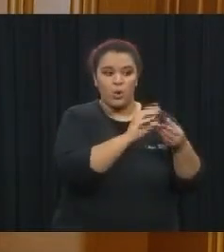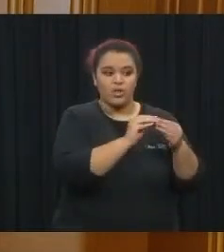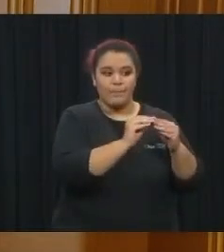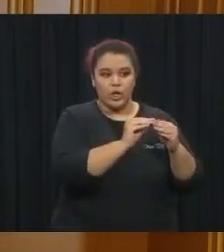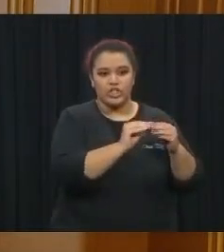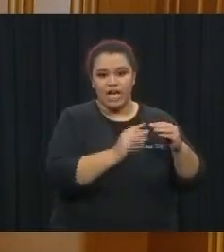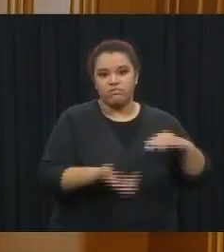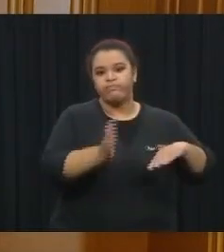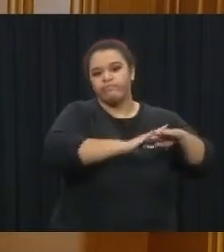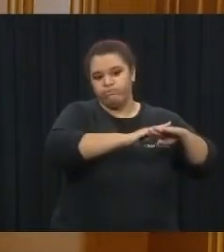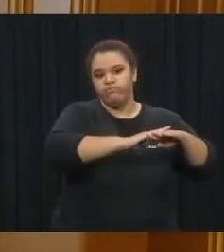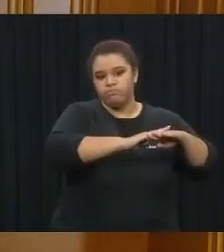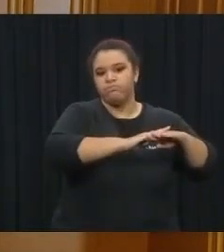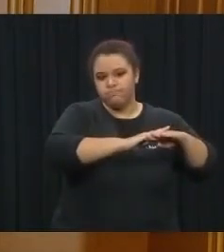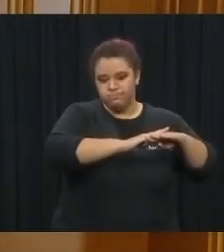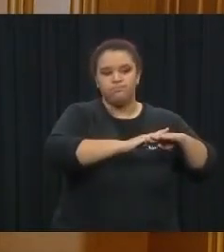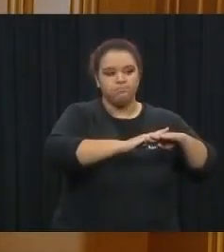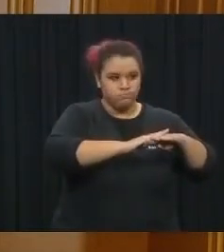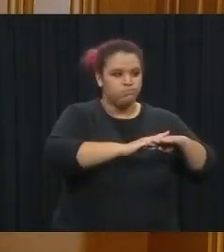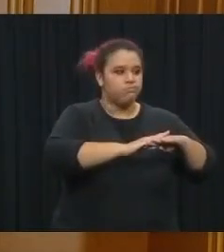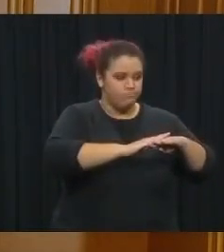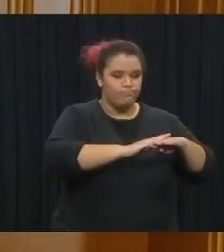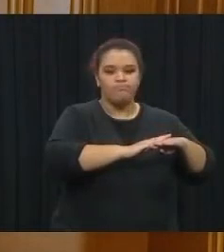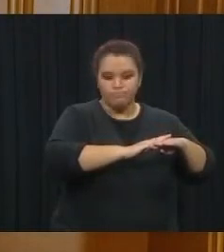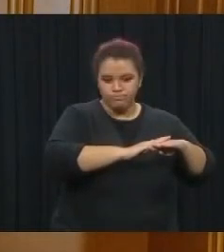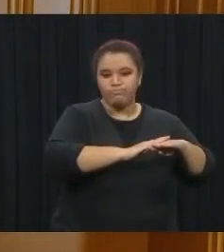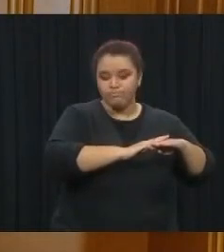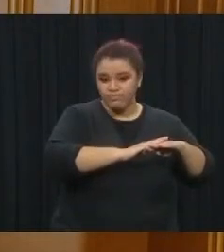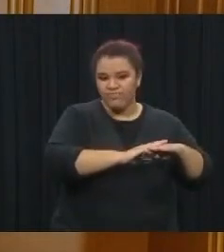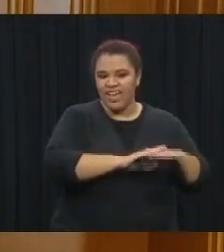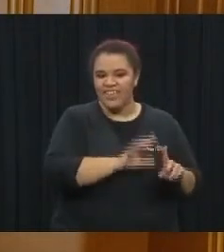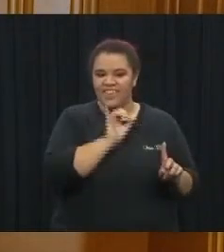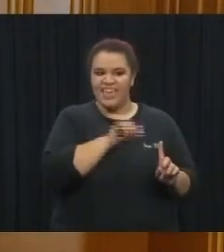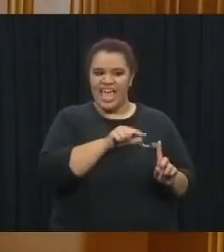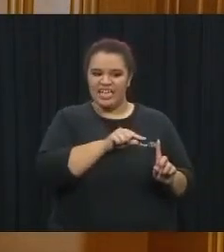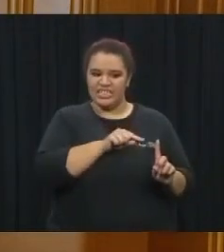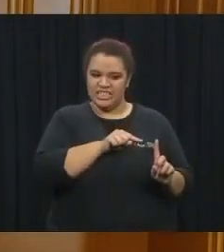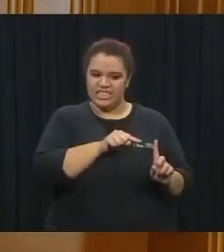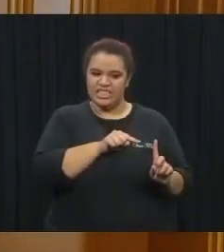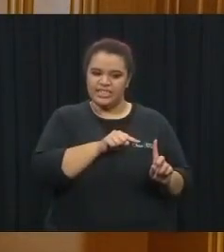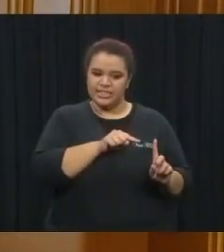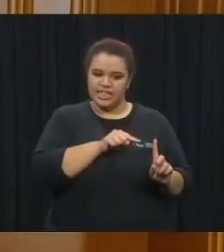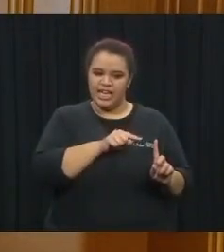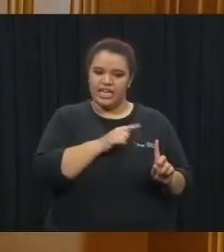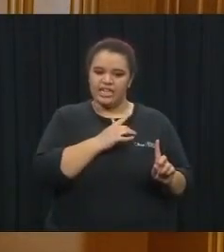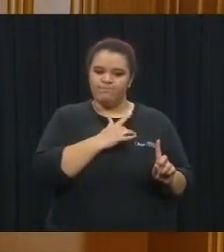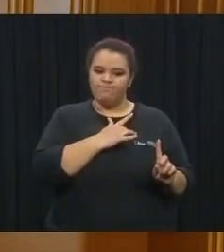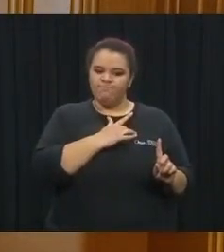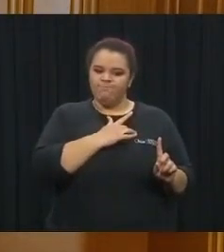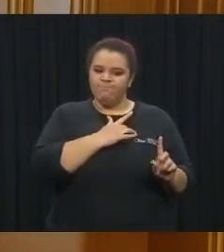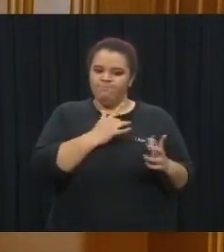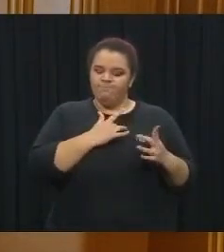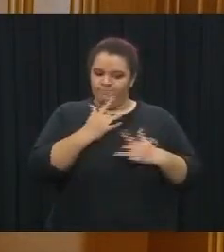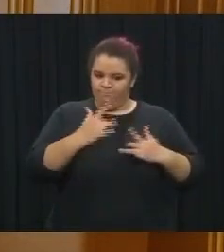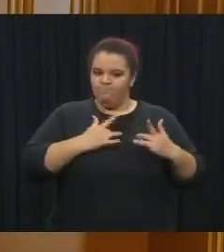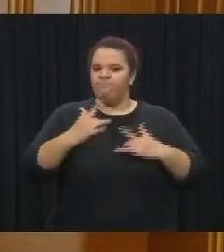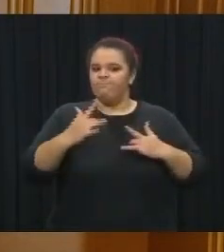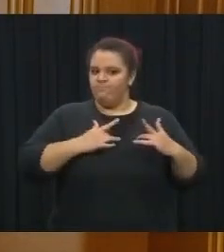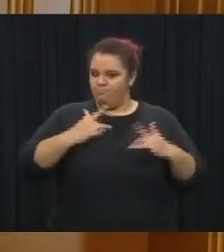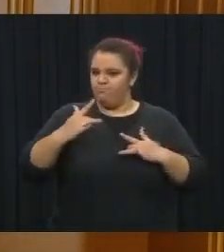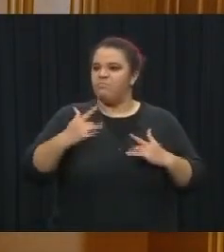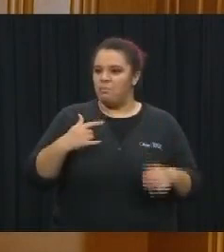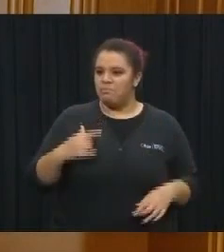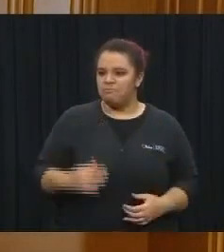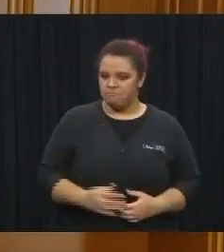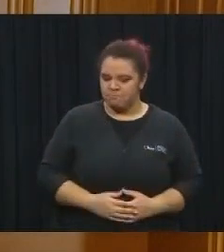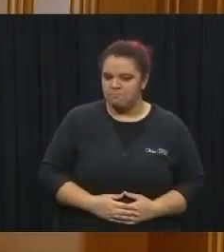for you. And that's, again, an alarming fact. And we're concerned about that. Thank